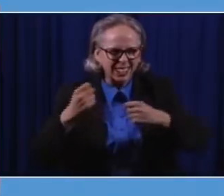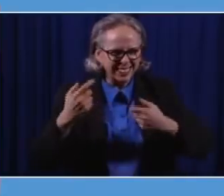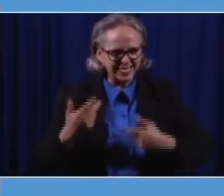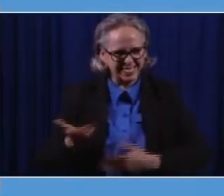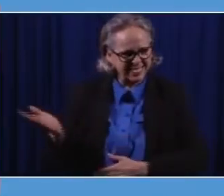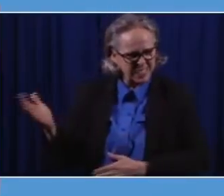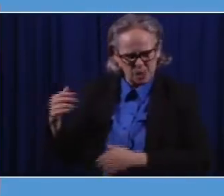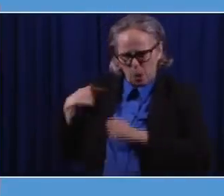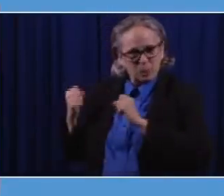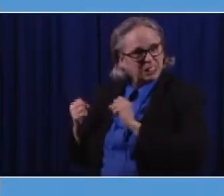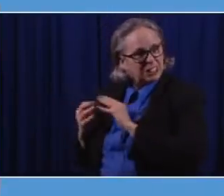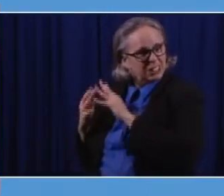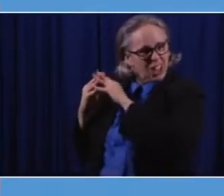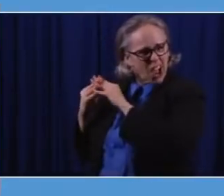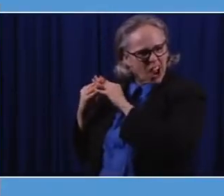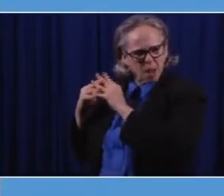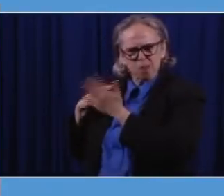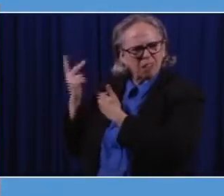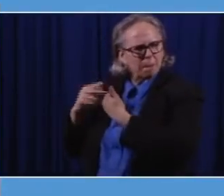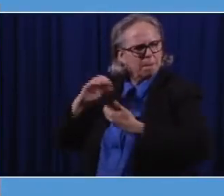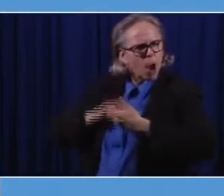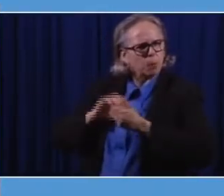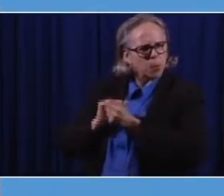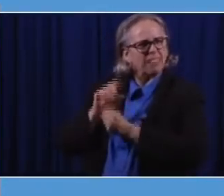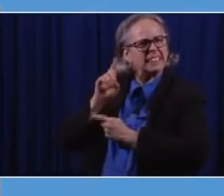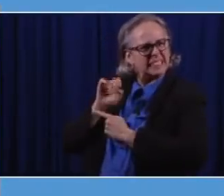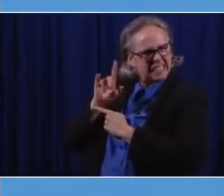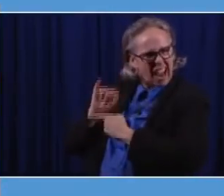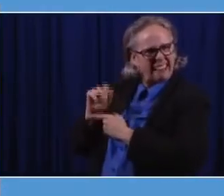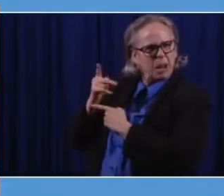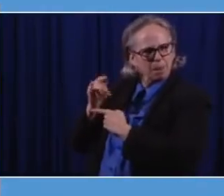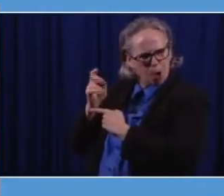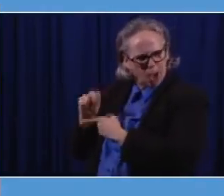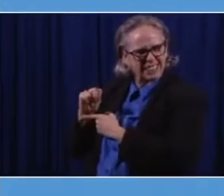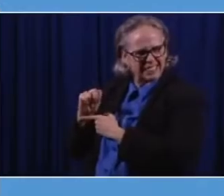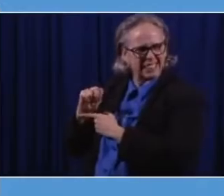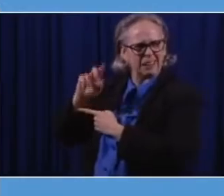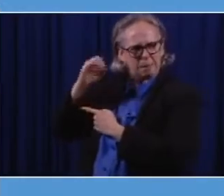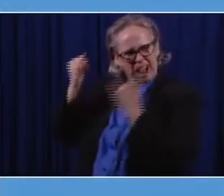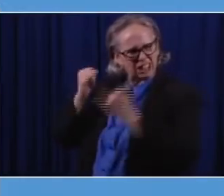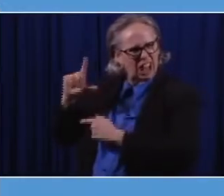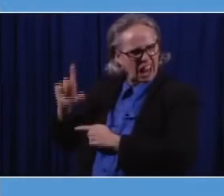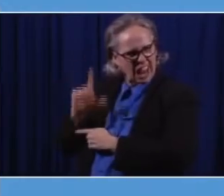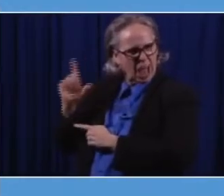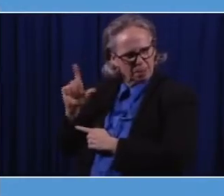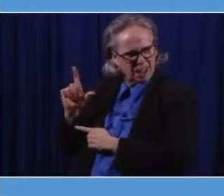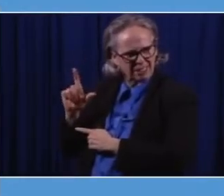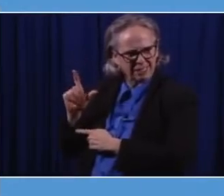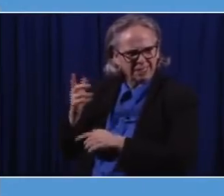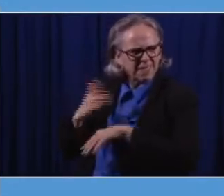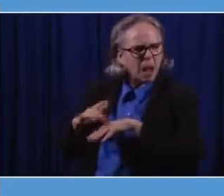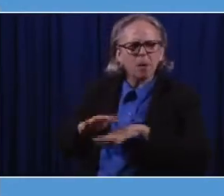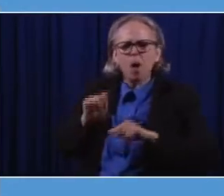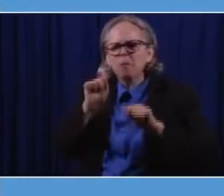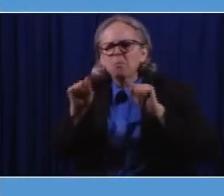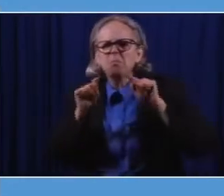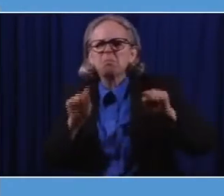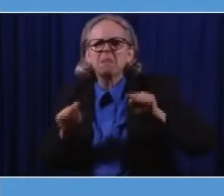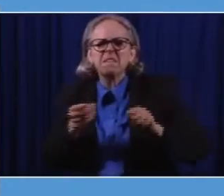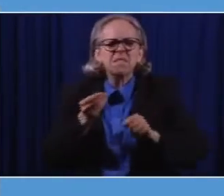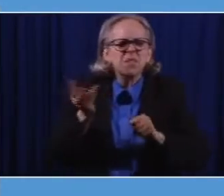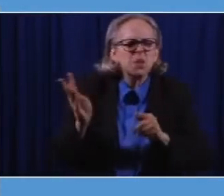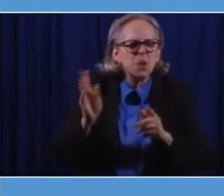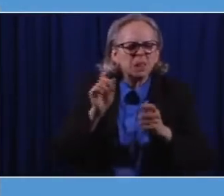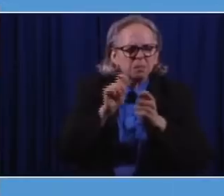with Dolly Parton Imagination Library last summer, the program was available in pockets of Ohio, in certain zip codes in